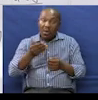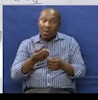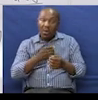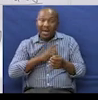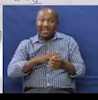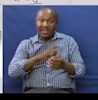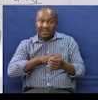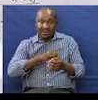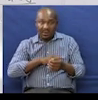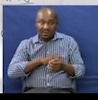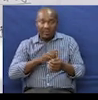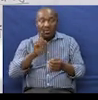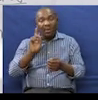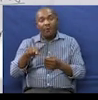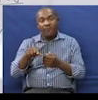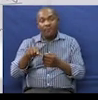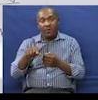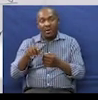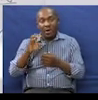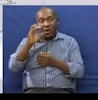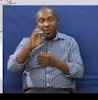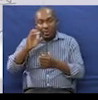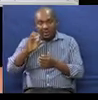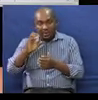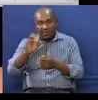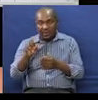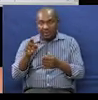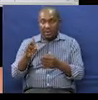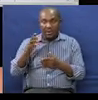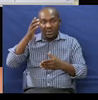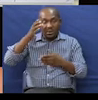And here now is the end of our discussion.